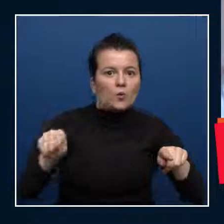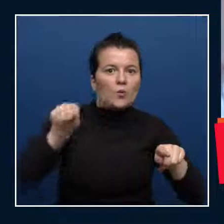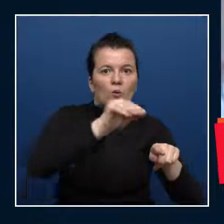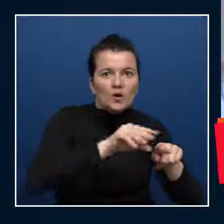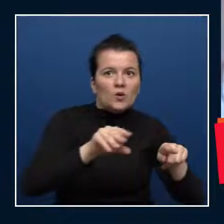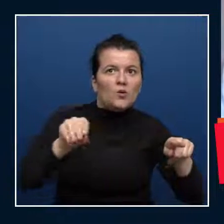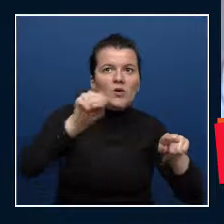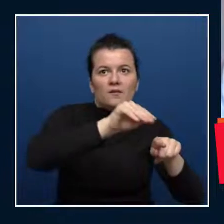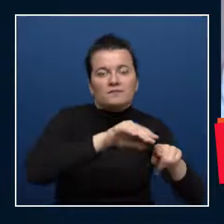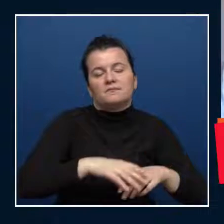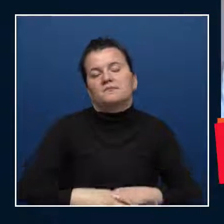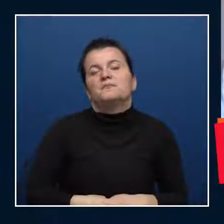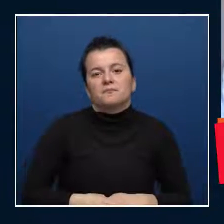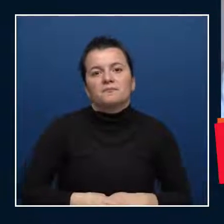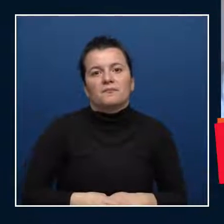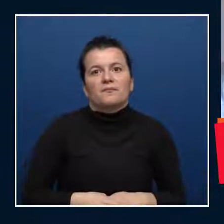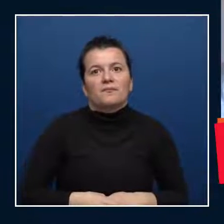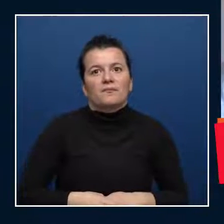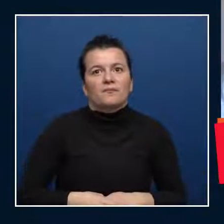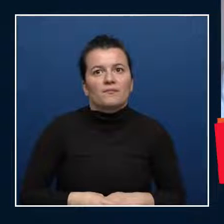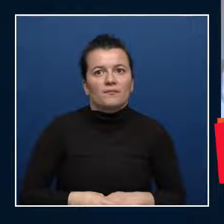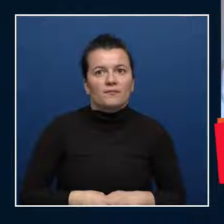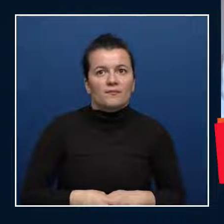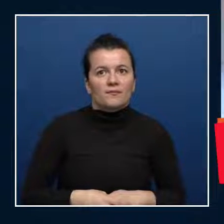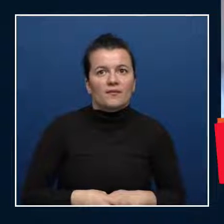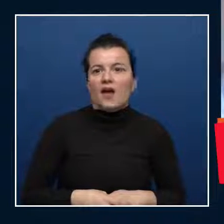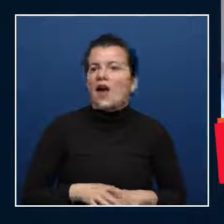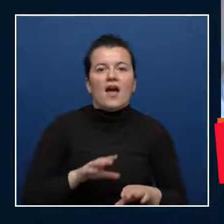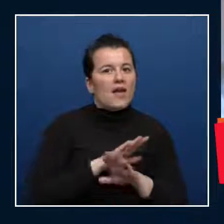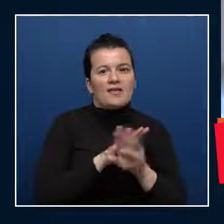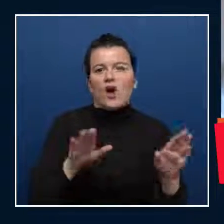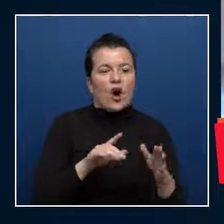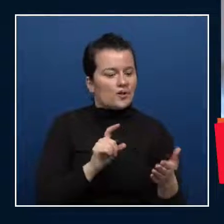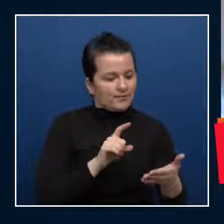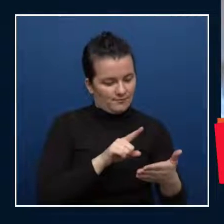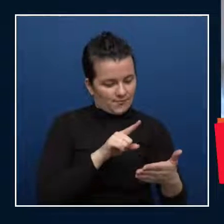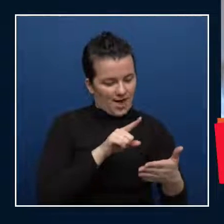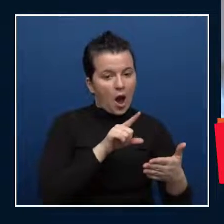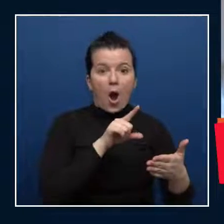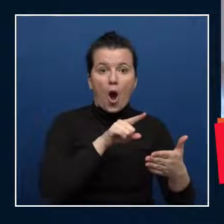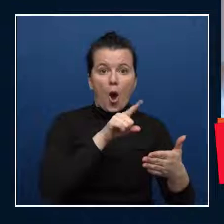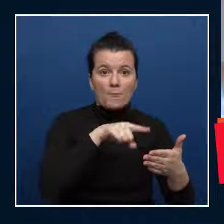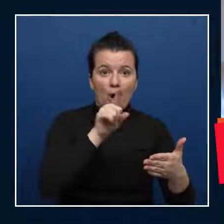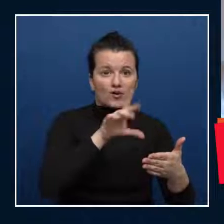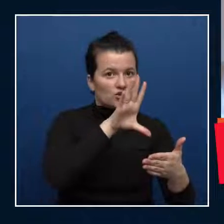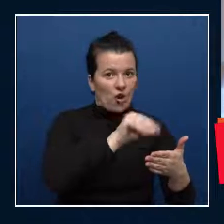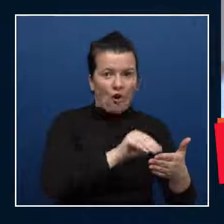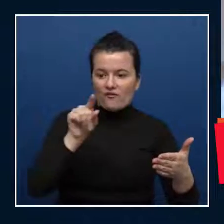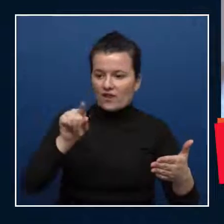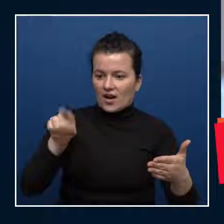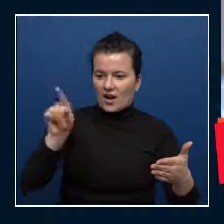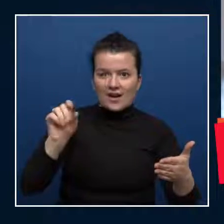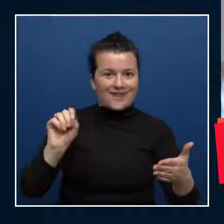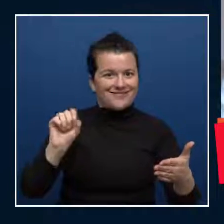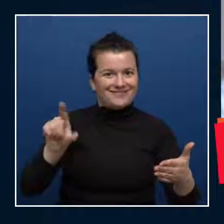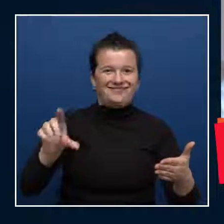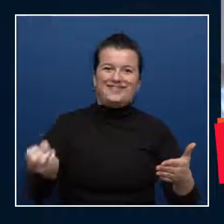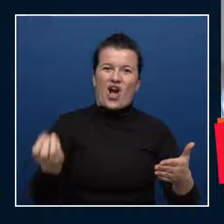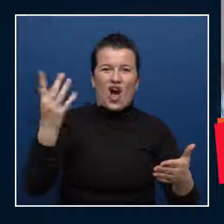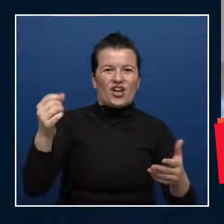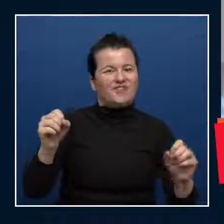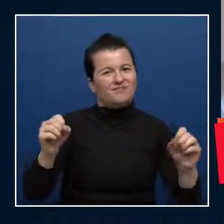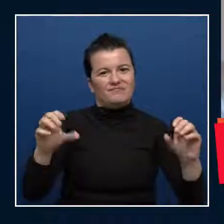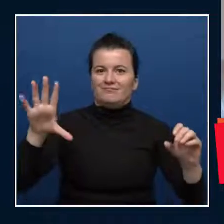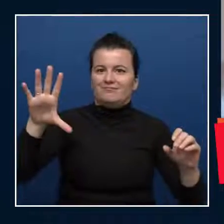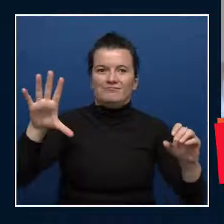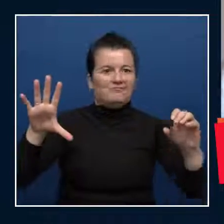just you don't just click a box and it kind of upgrades or changes it. It's a migration project. Lovely. Well, Sarah,